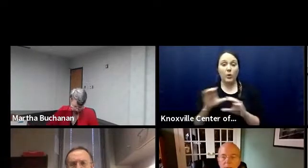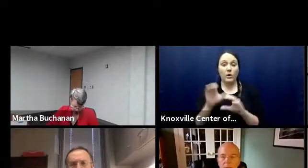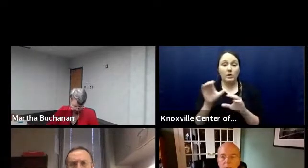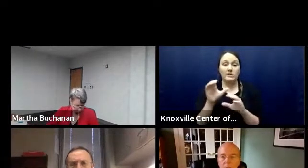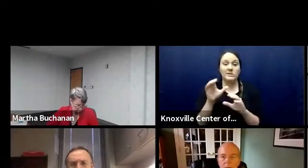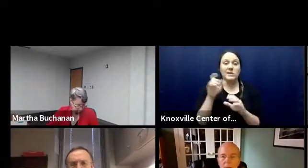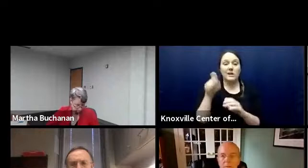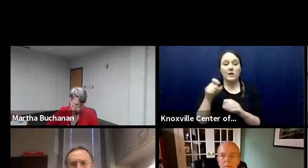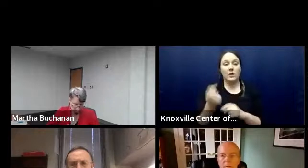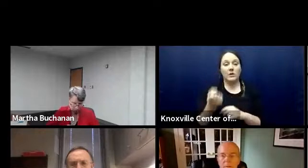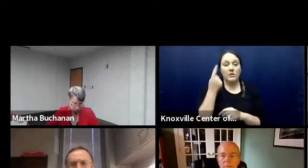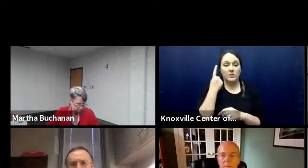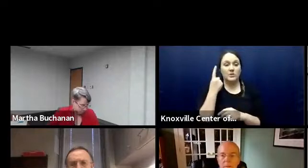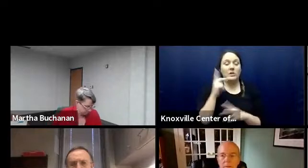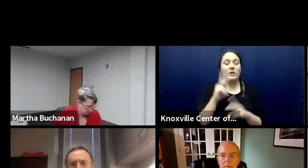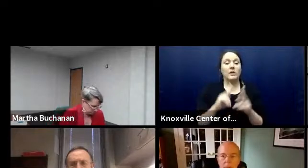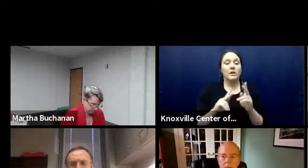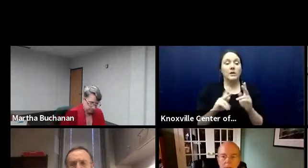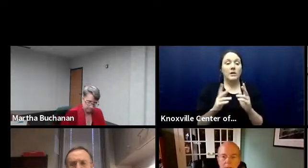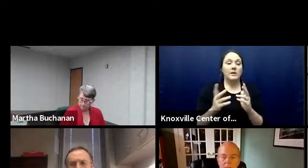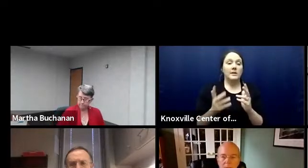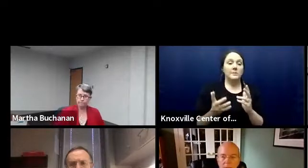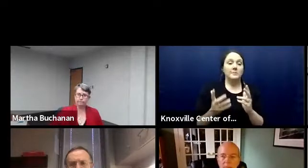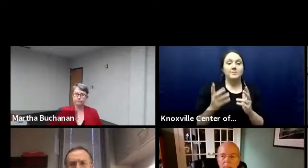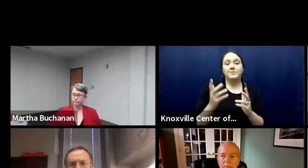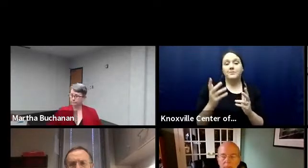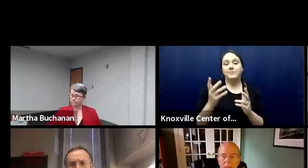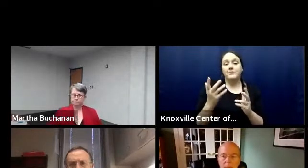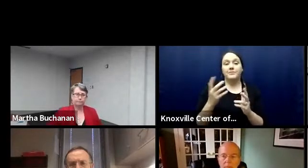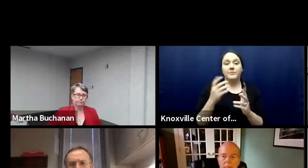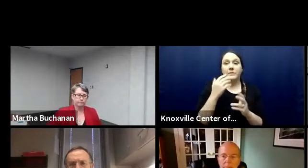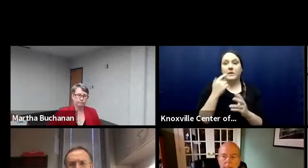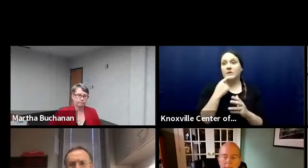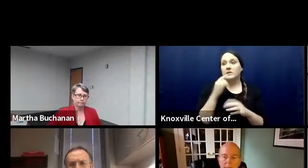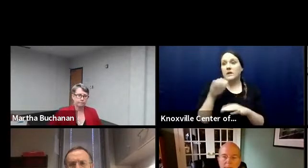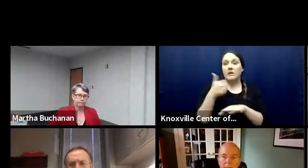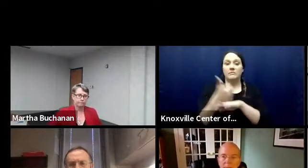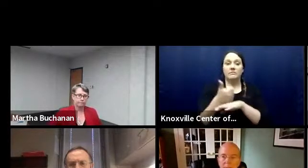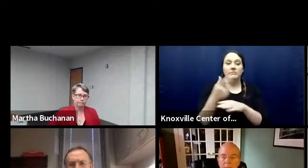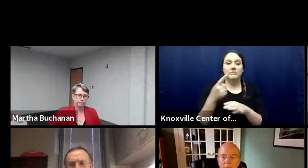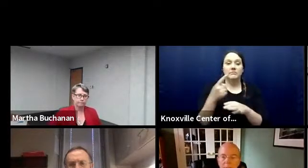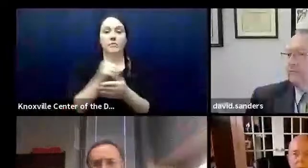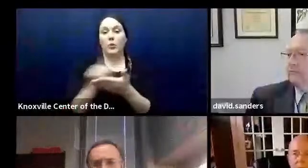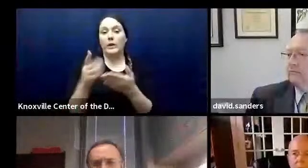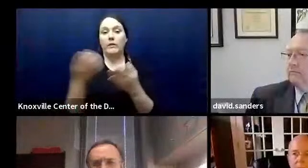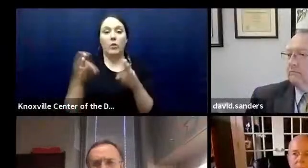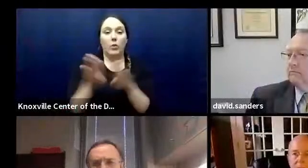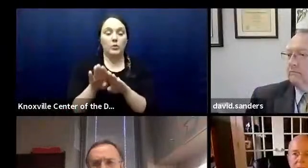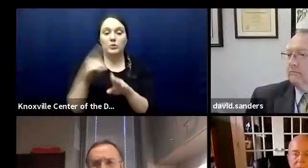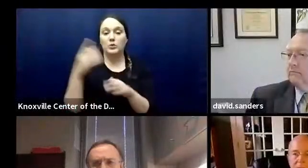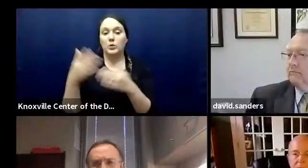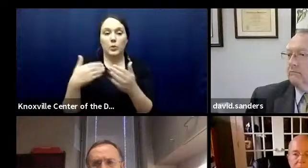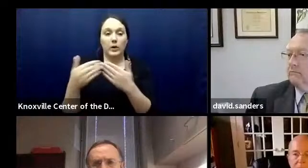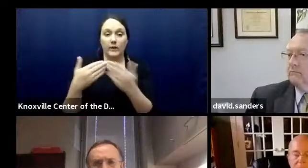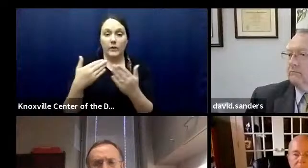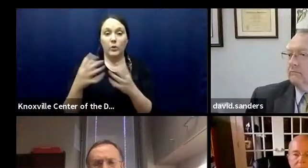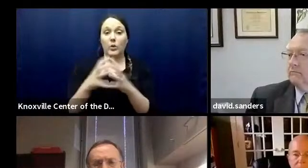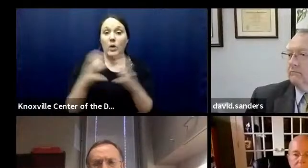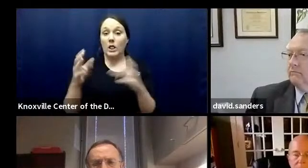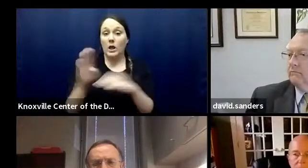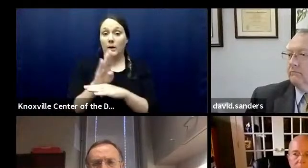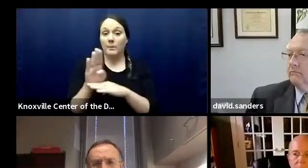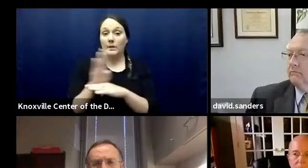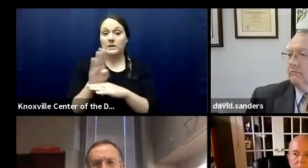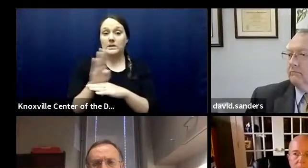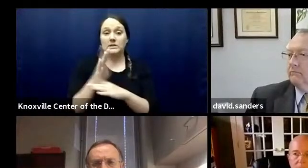you have to understand that say you implement a 2-week closure or whatever, a lot of businesses are just